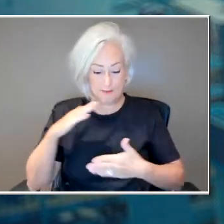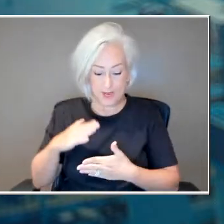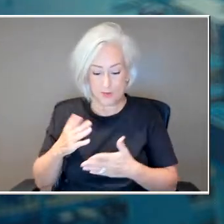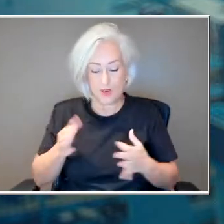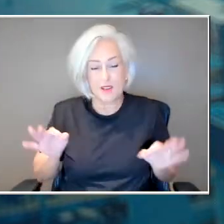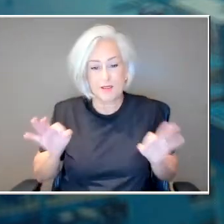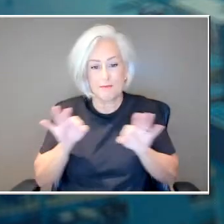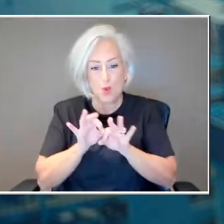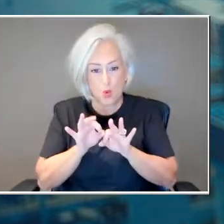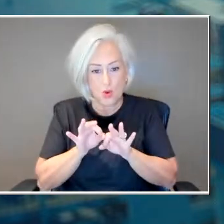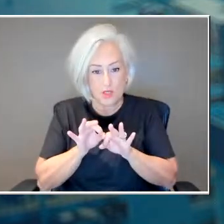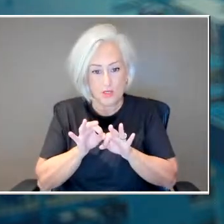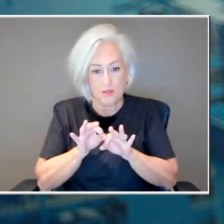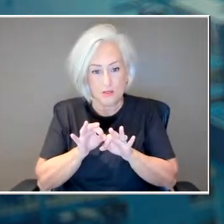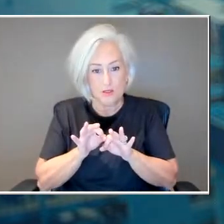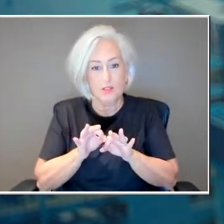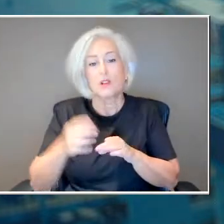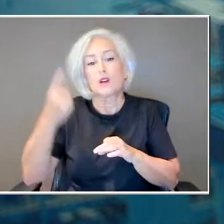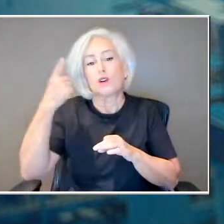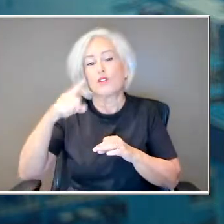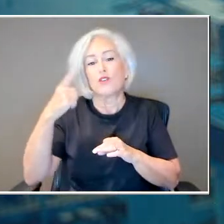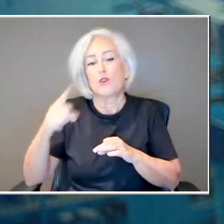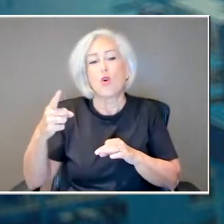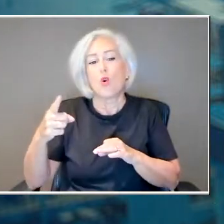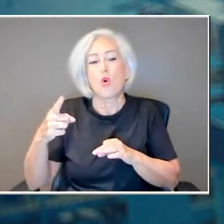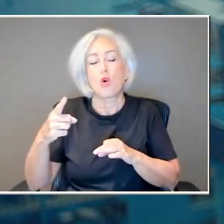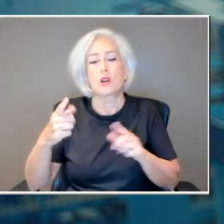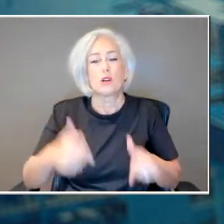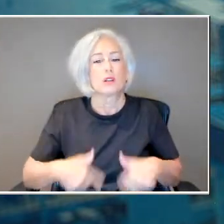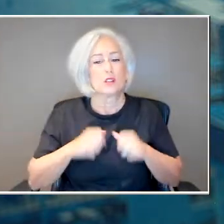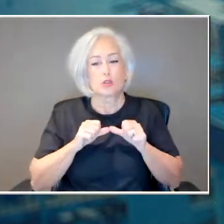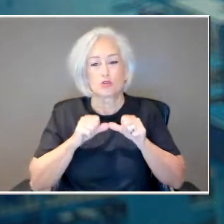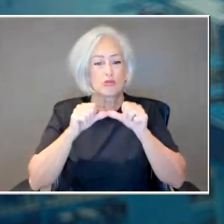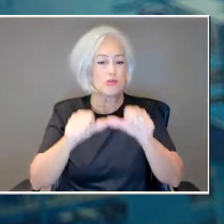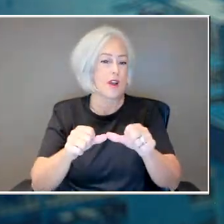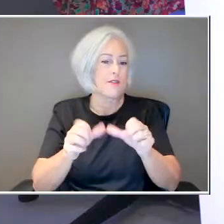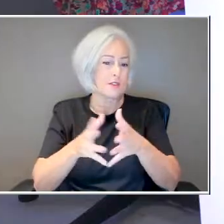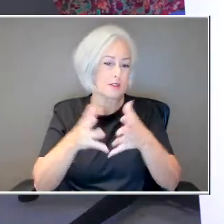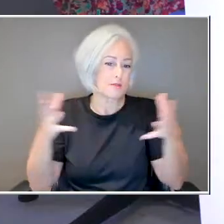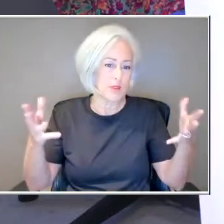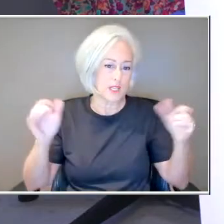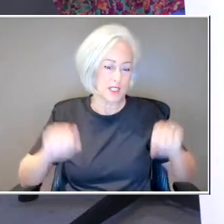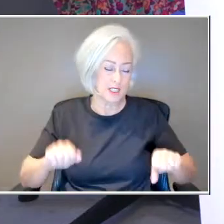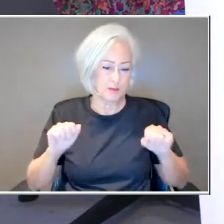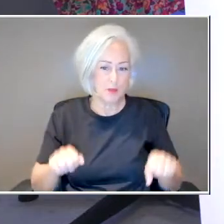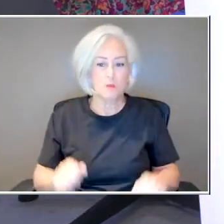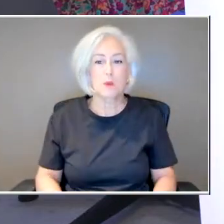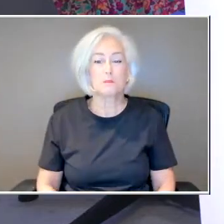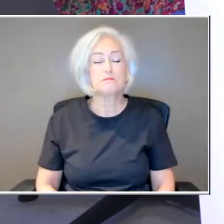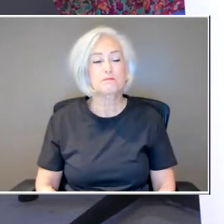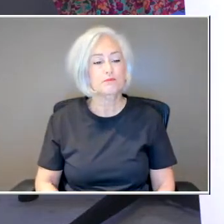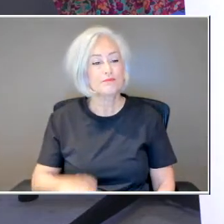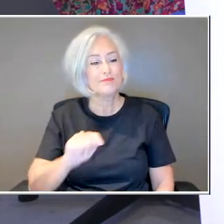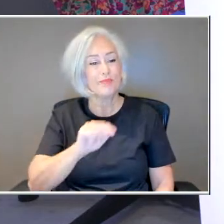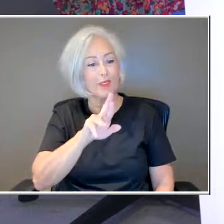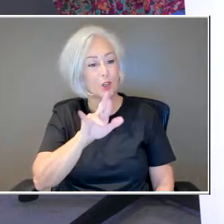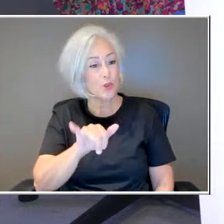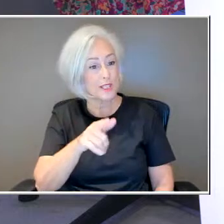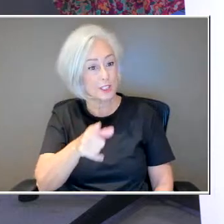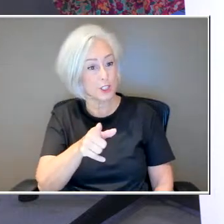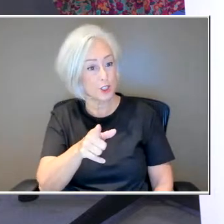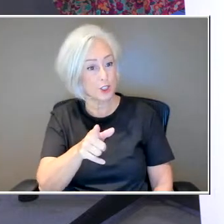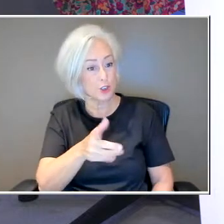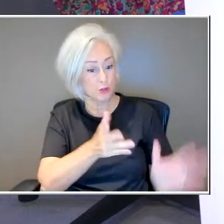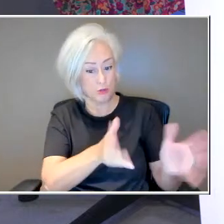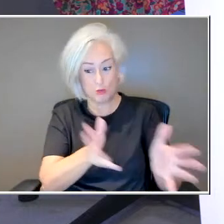pivotal for having as many survivors as we can possibly make. Tracey, do you talk and advocate when you have a moment